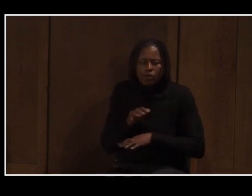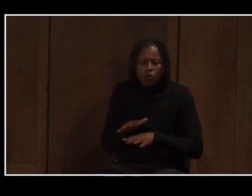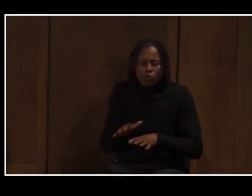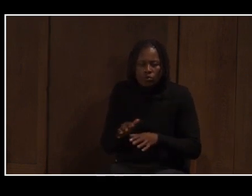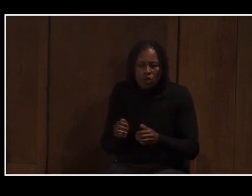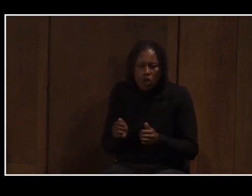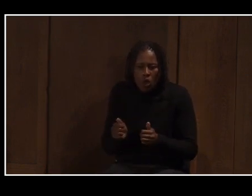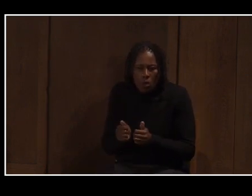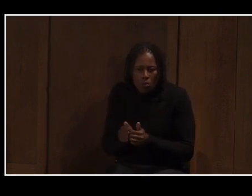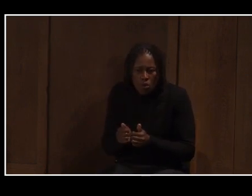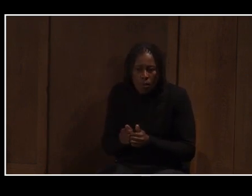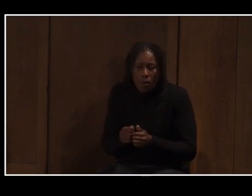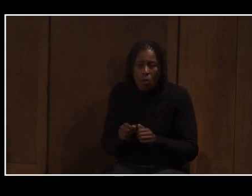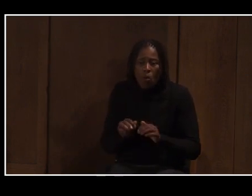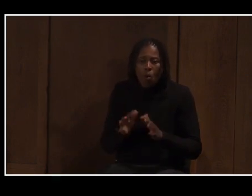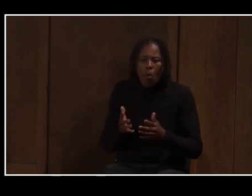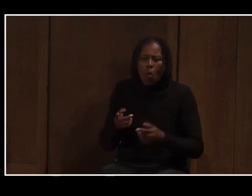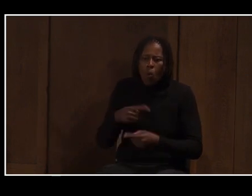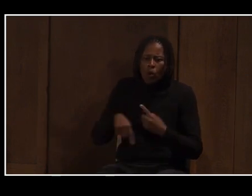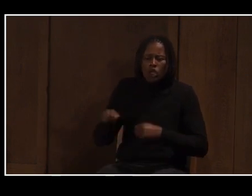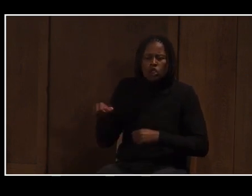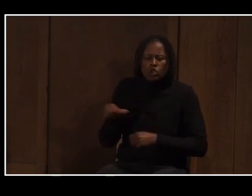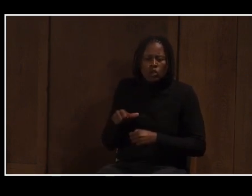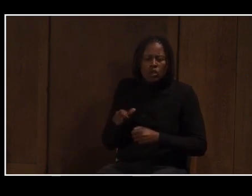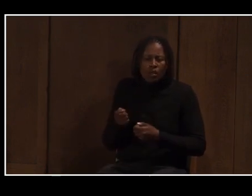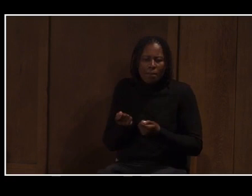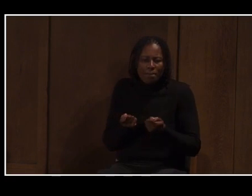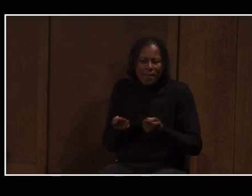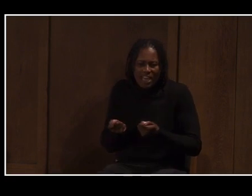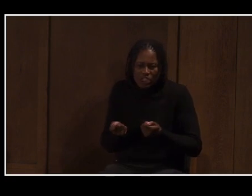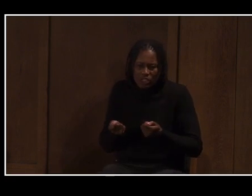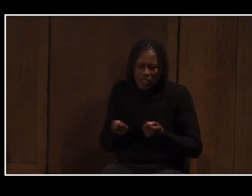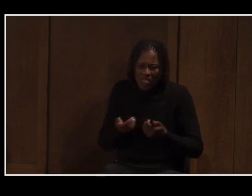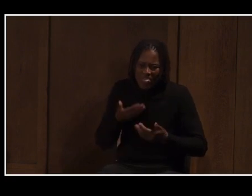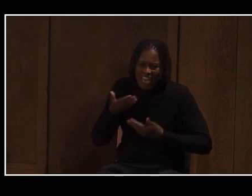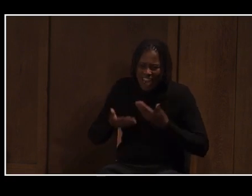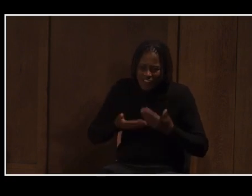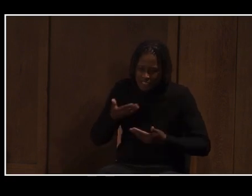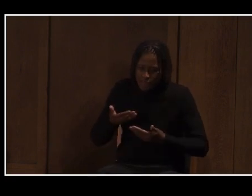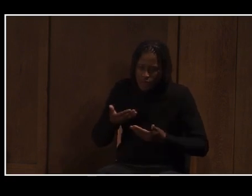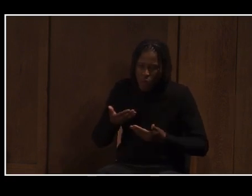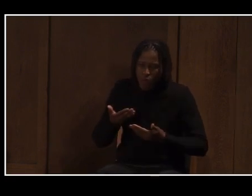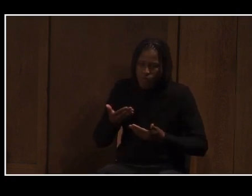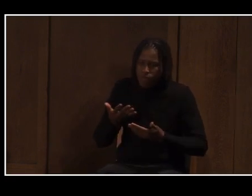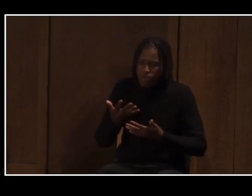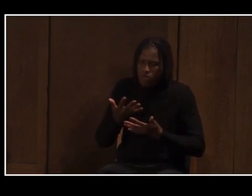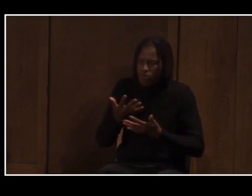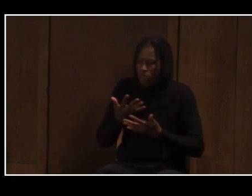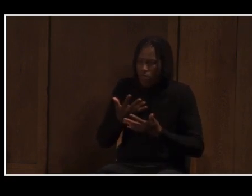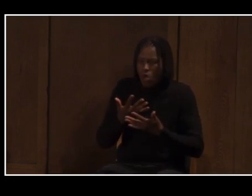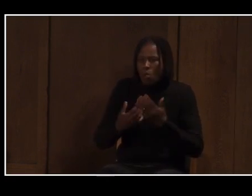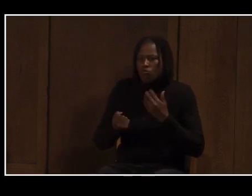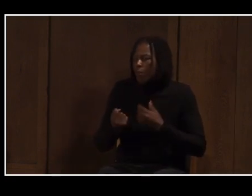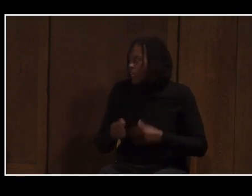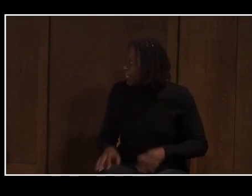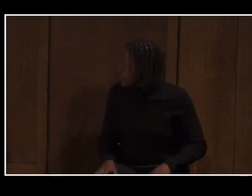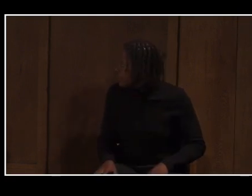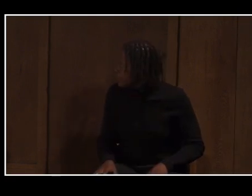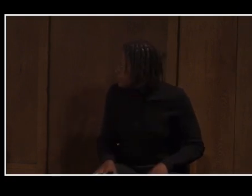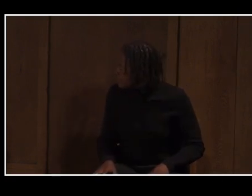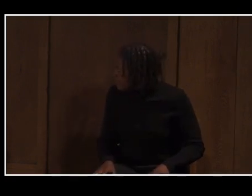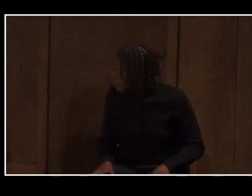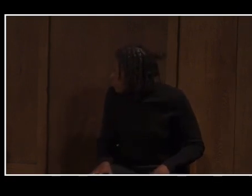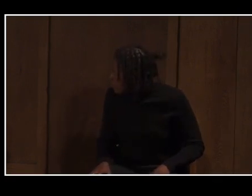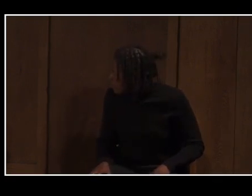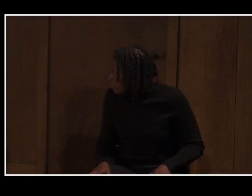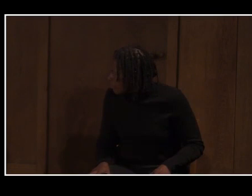that appropriation discourse, which I feel like you've all talked about, and but you wanted to say something. Yeah, I think just to